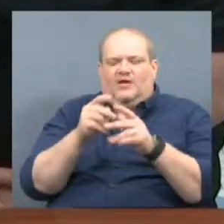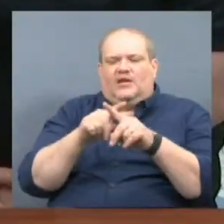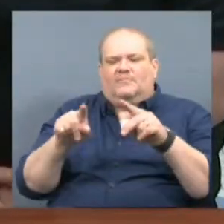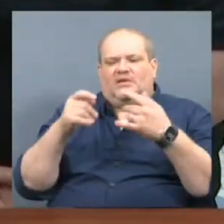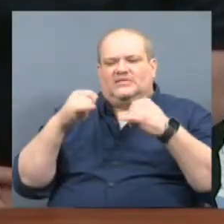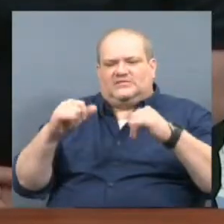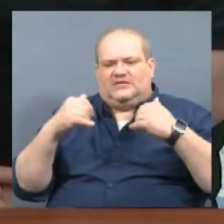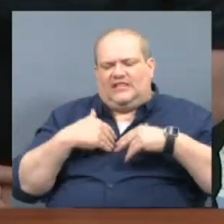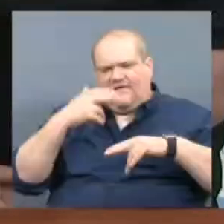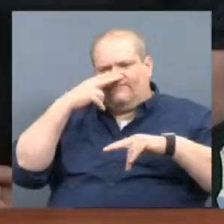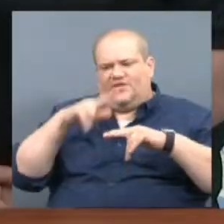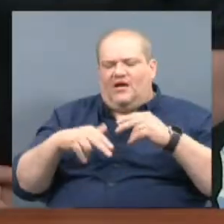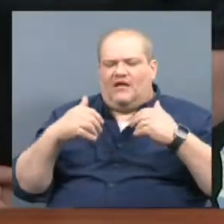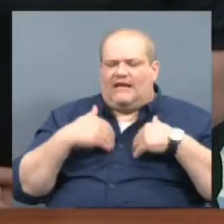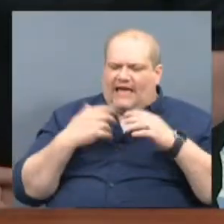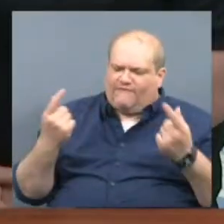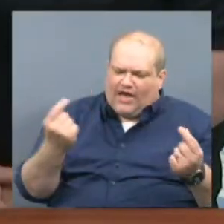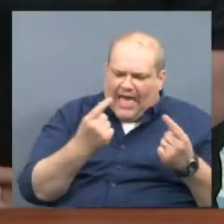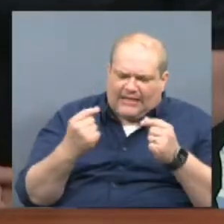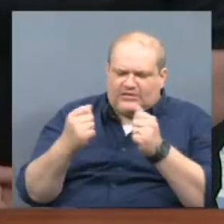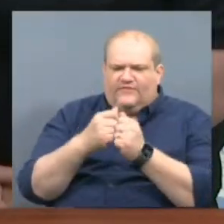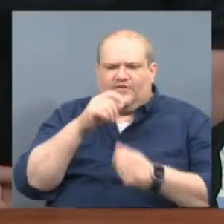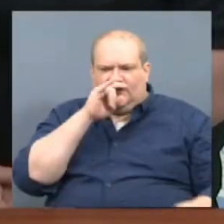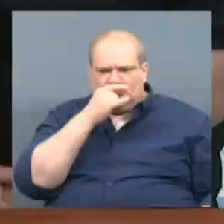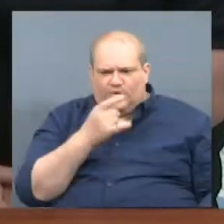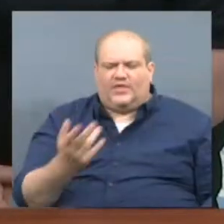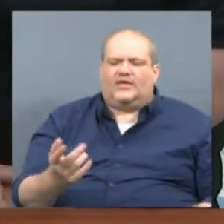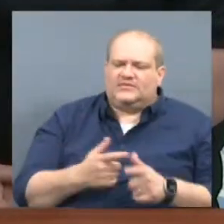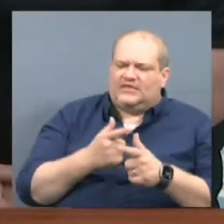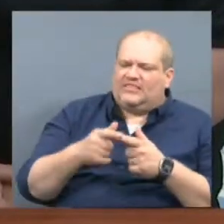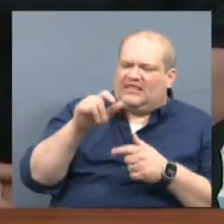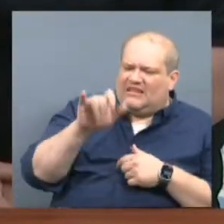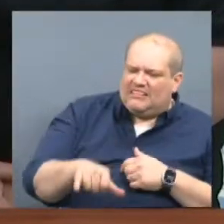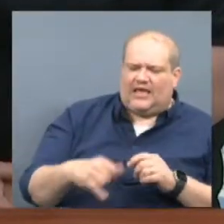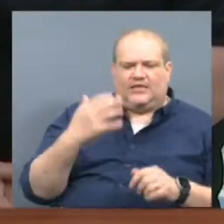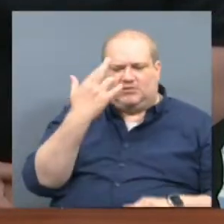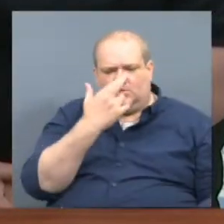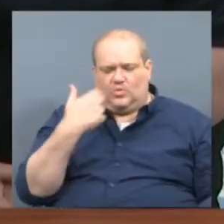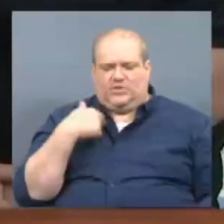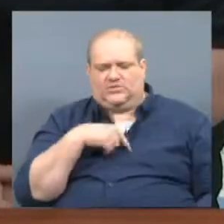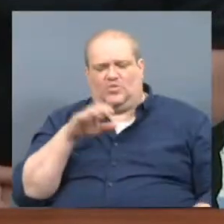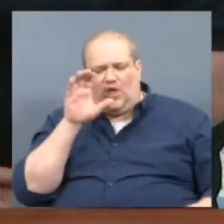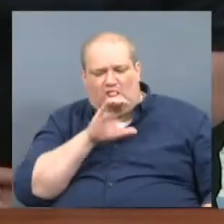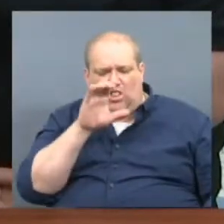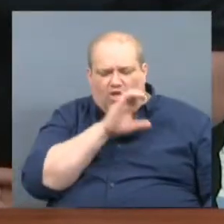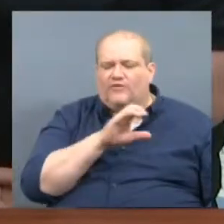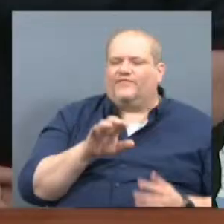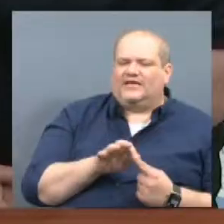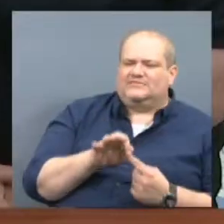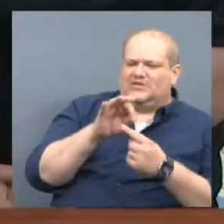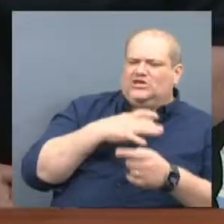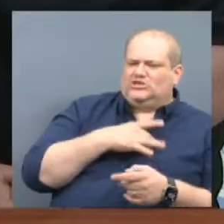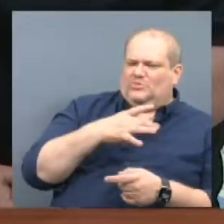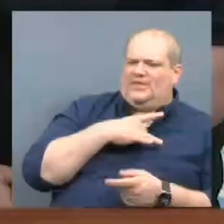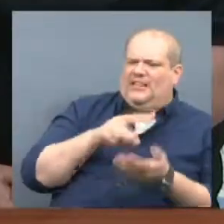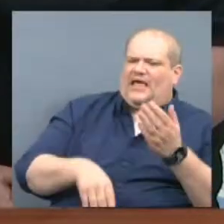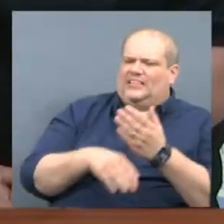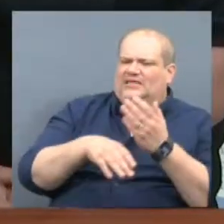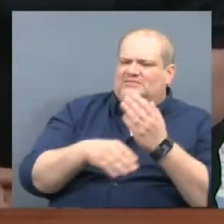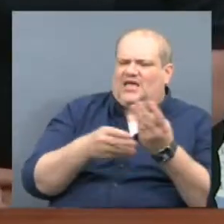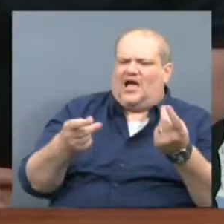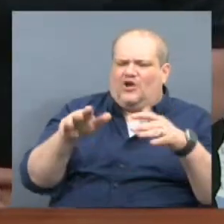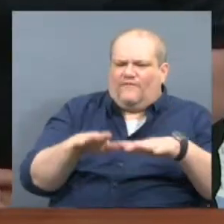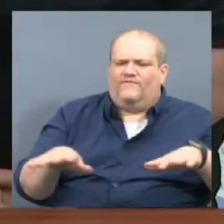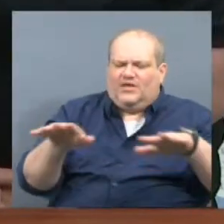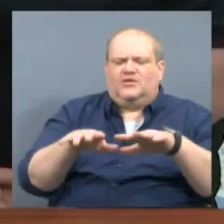have fun and have activities with kids. And that's kind of what we're looking for, especially with like the soccer fields.